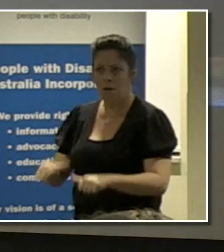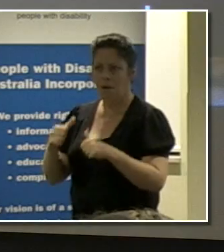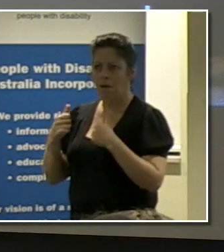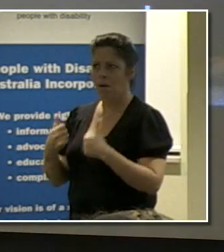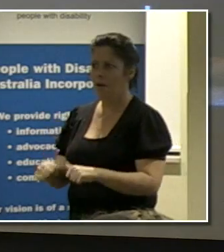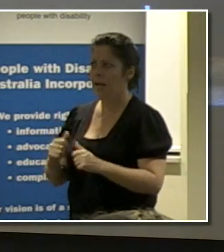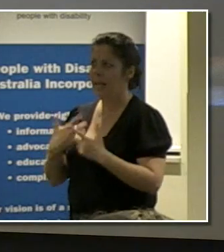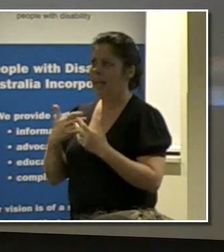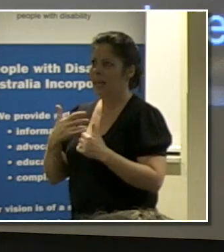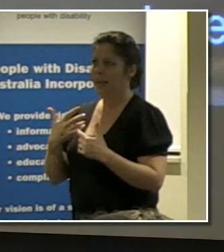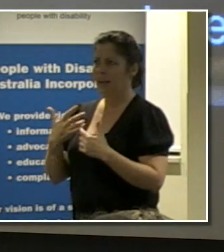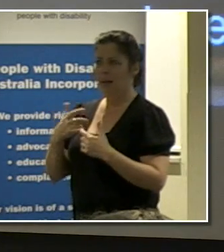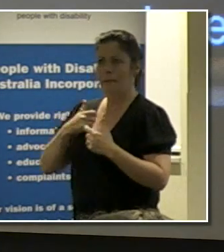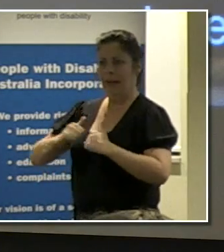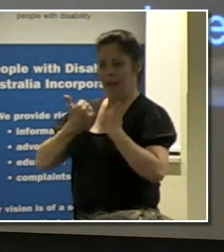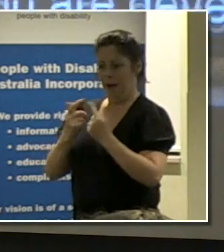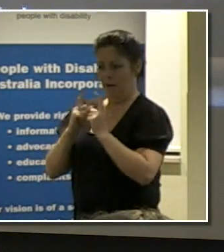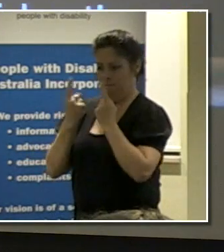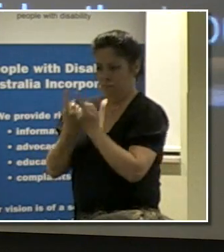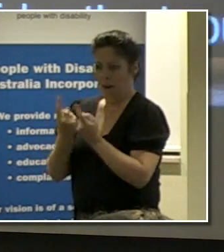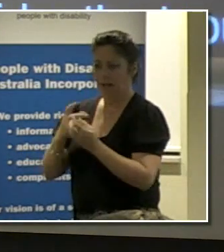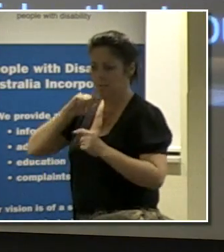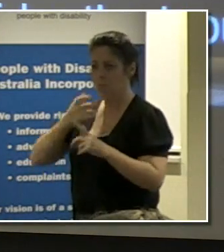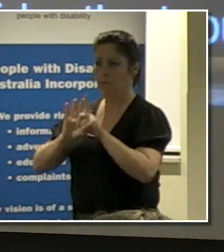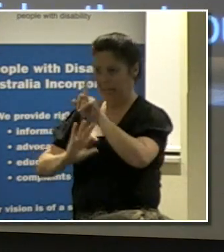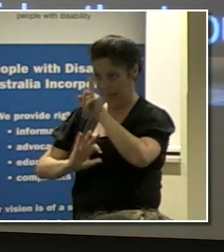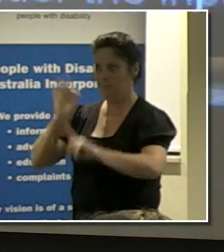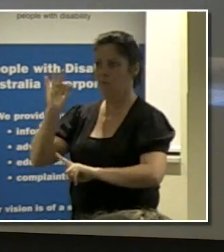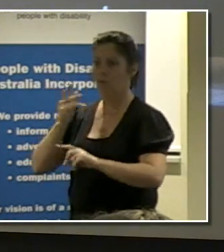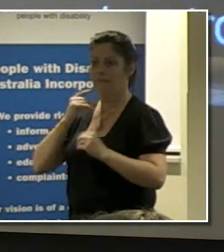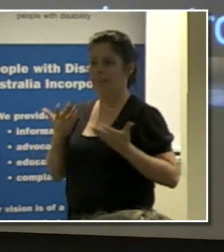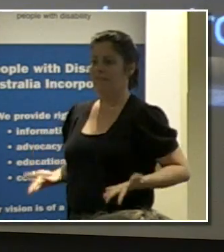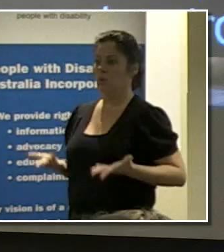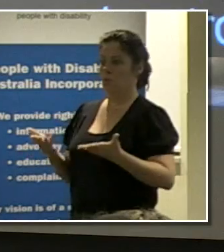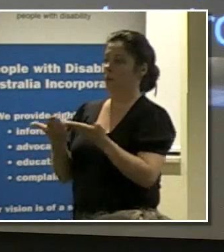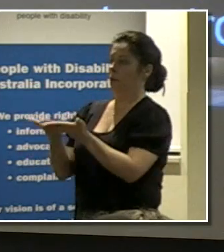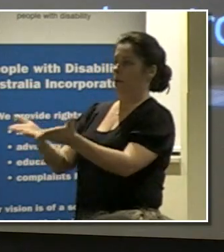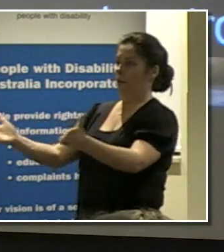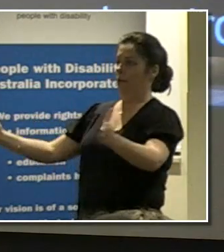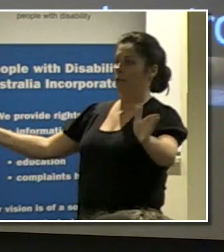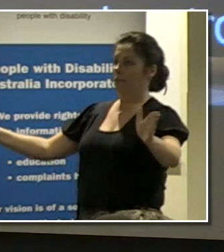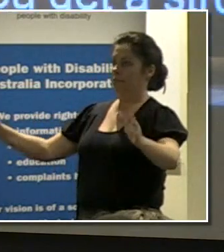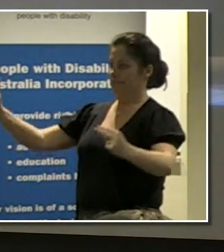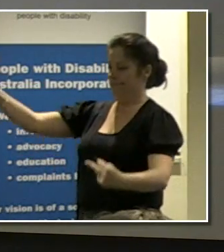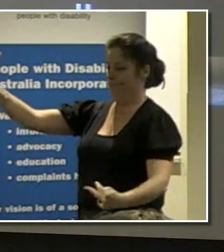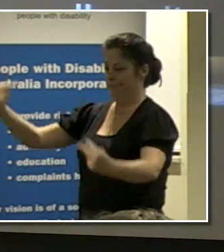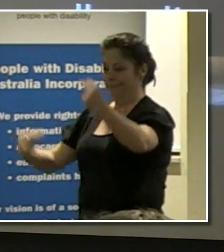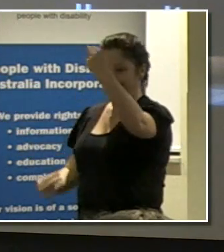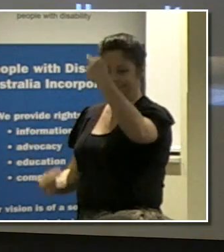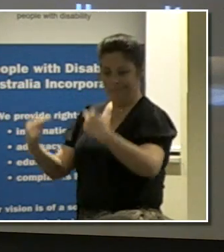product when you allow it to be up there and open to